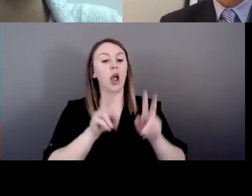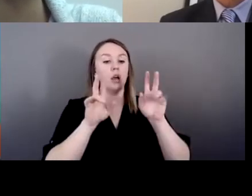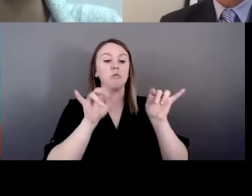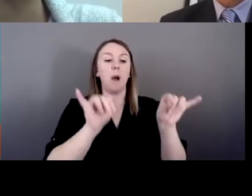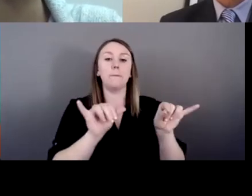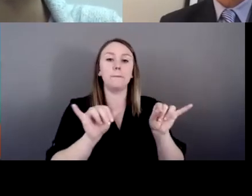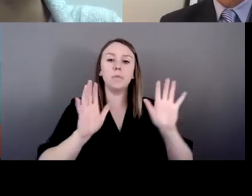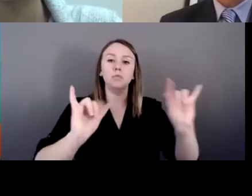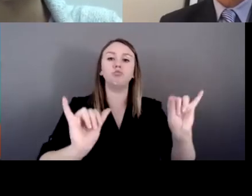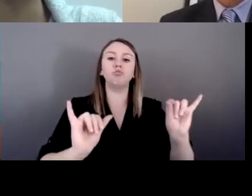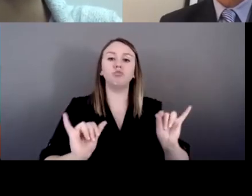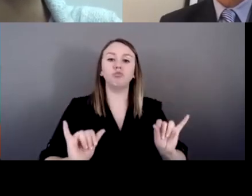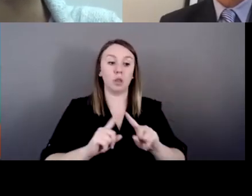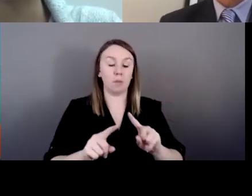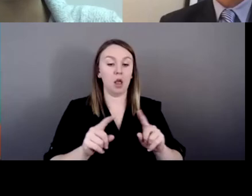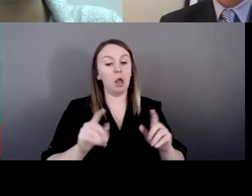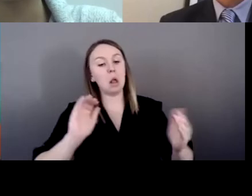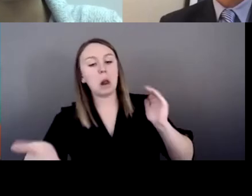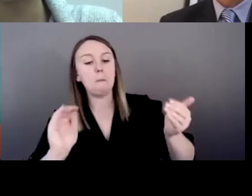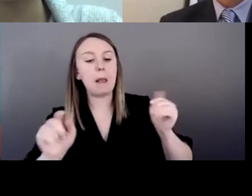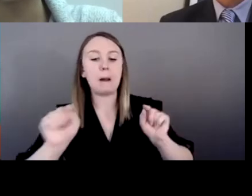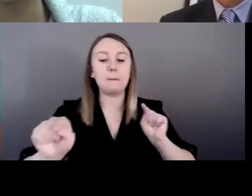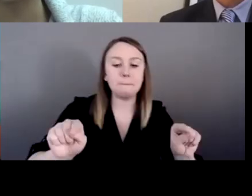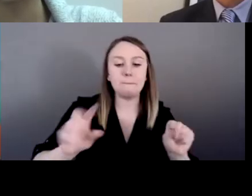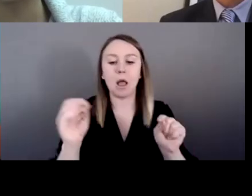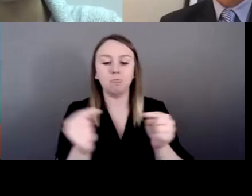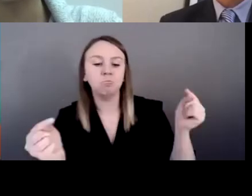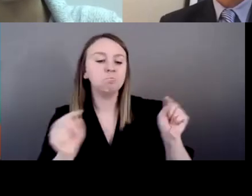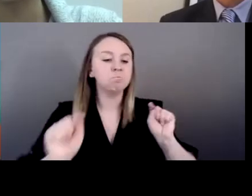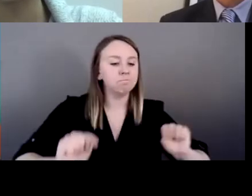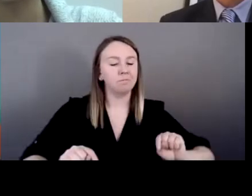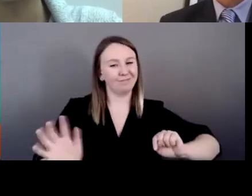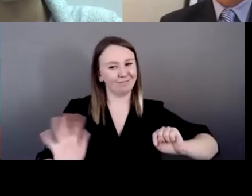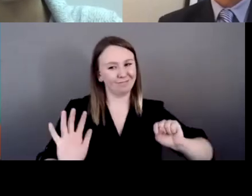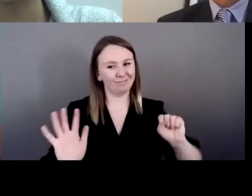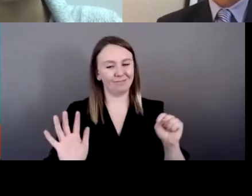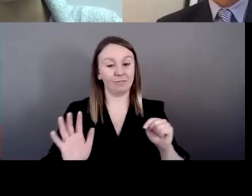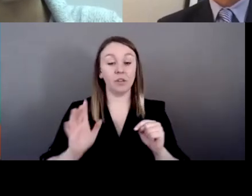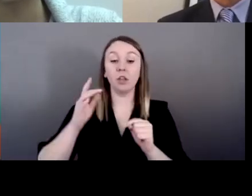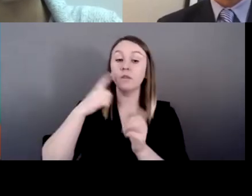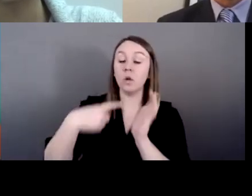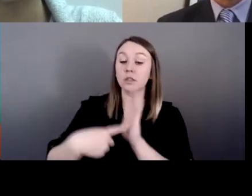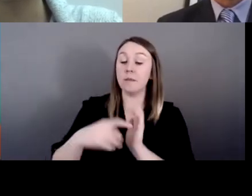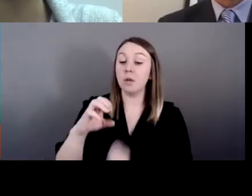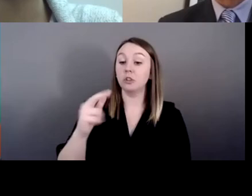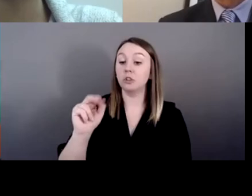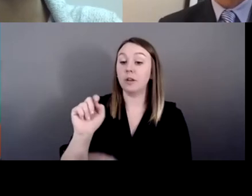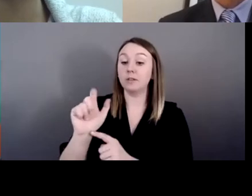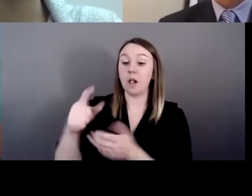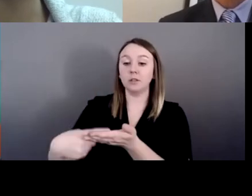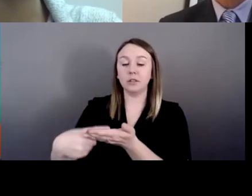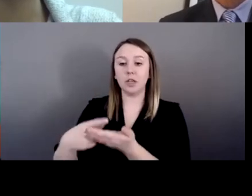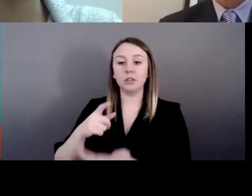For example, when Chantel was talking about, you know, the peace officer recognition, this is a really important